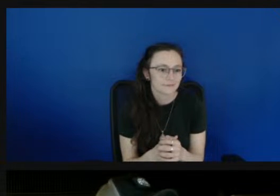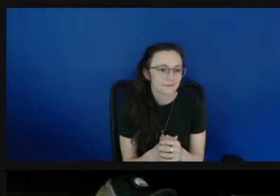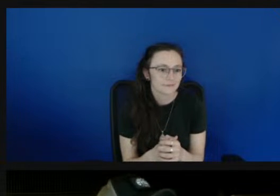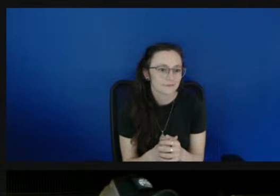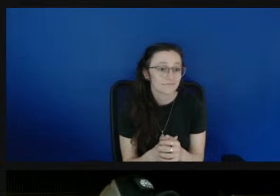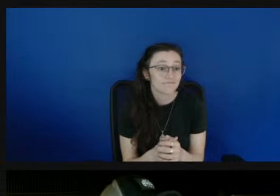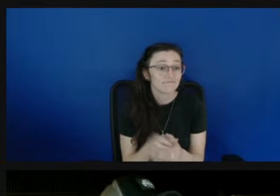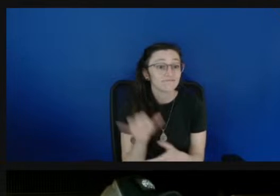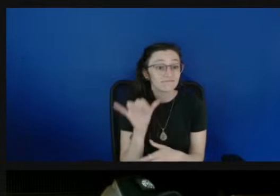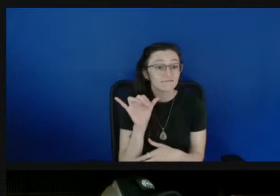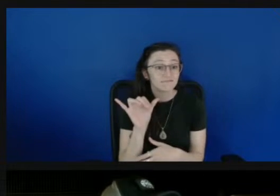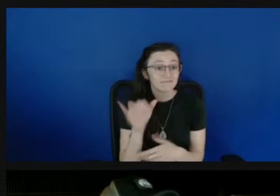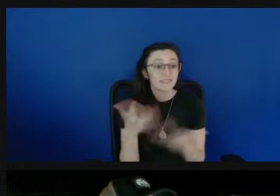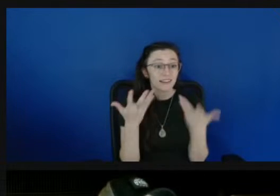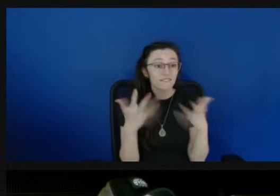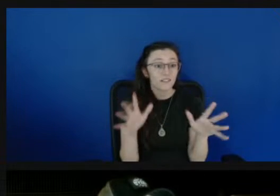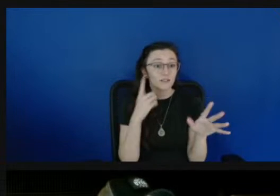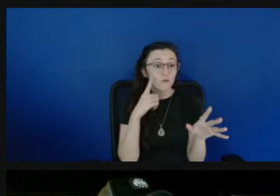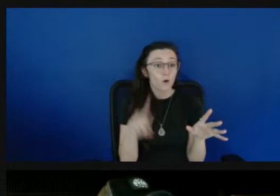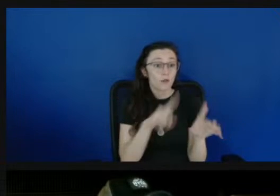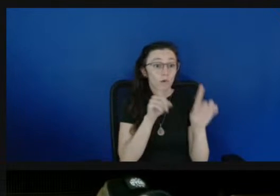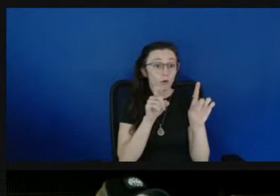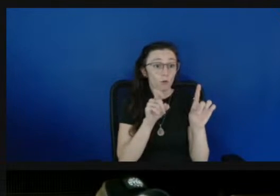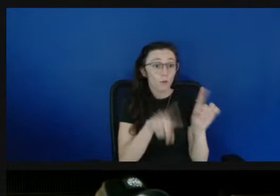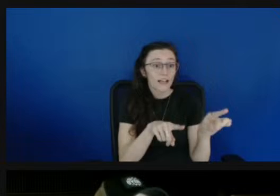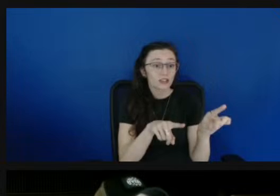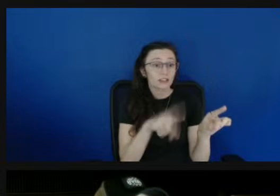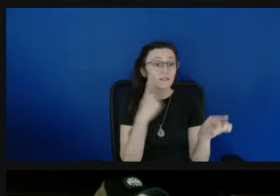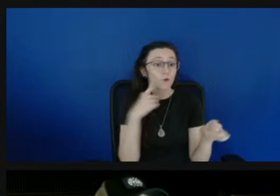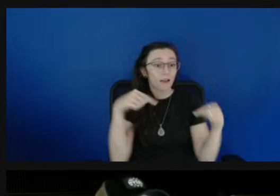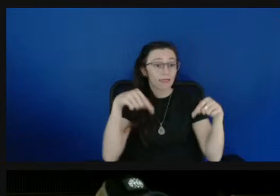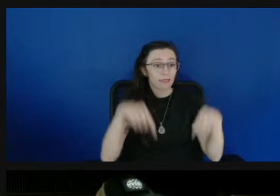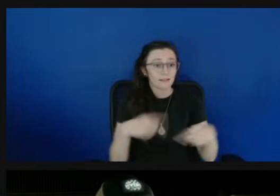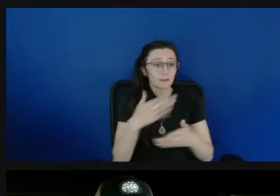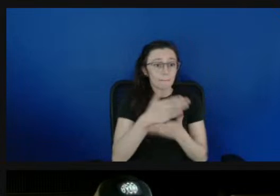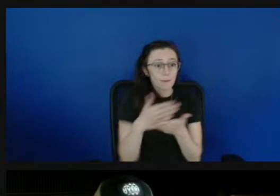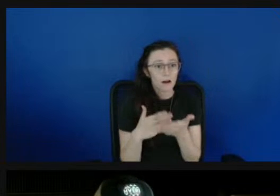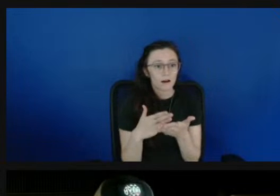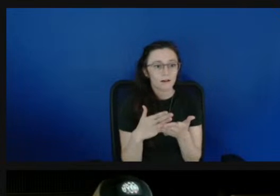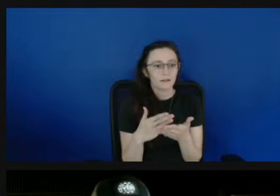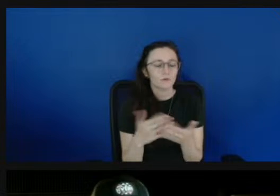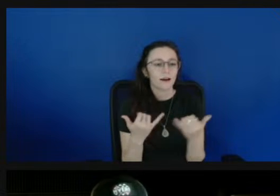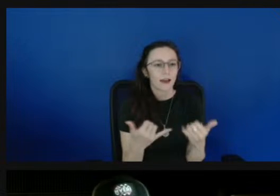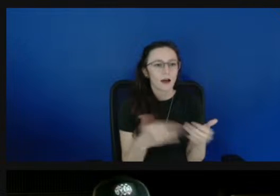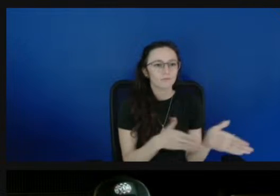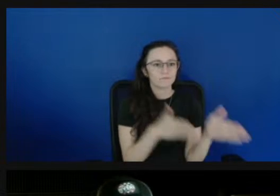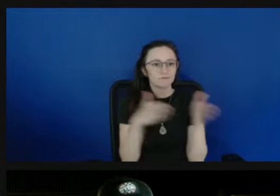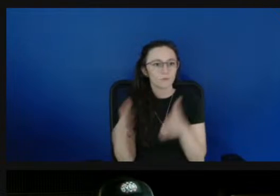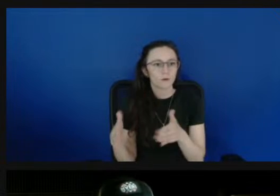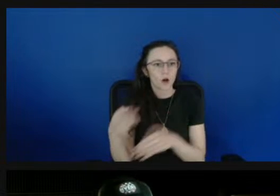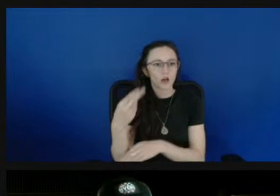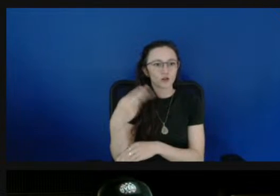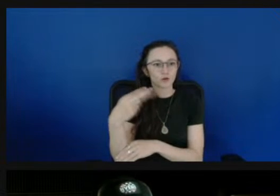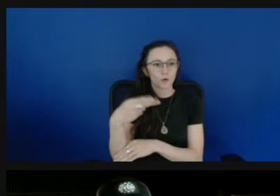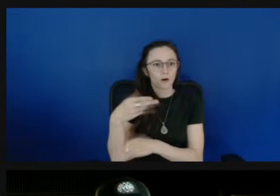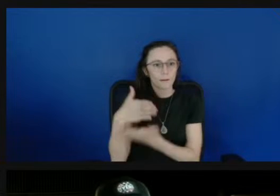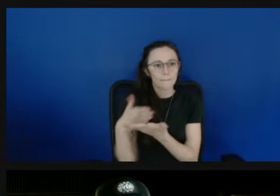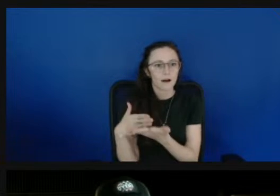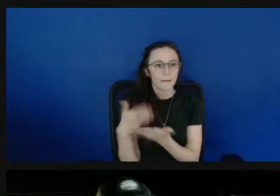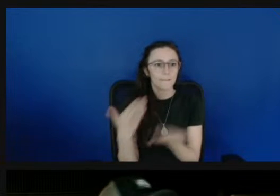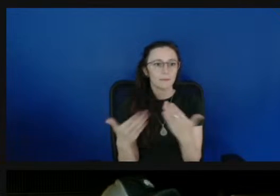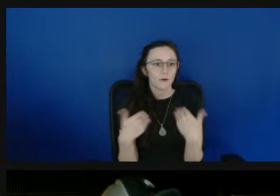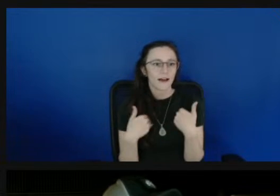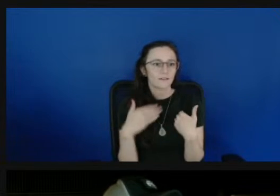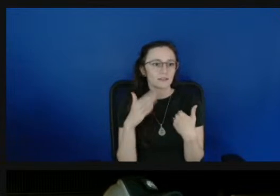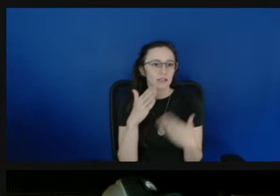it for the questions for this segment. I will be getting into the historical stuff next, and maybe you have some questions about that. I